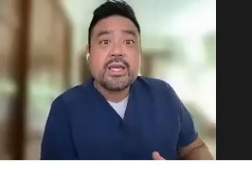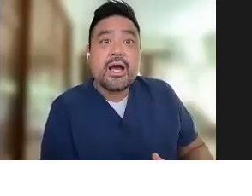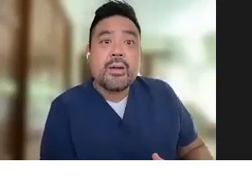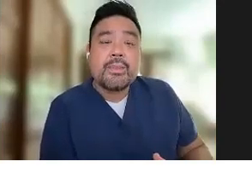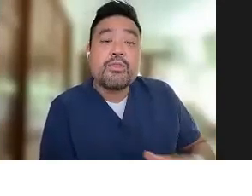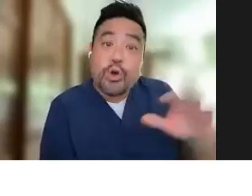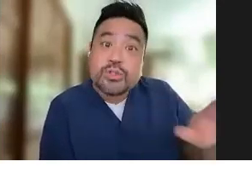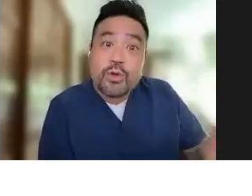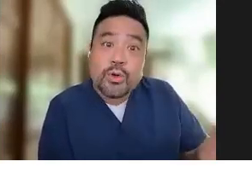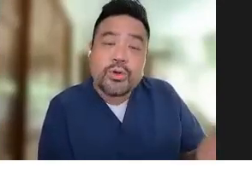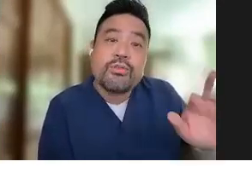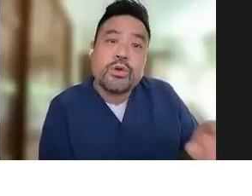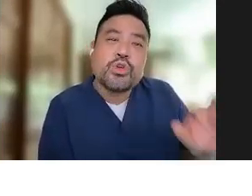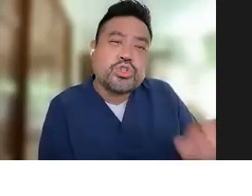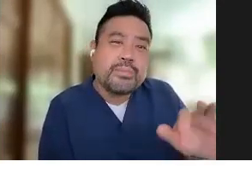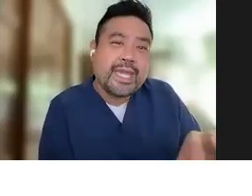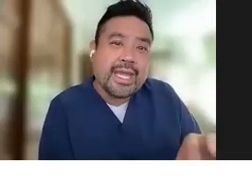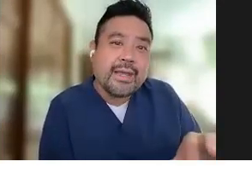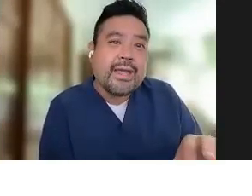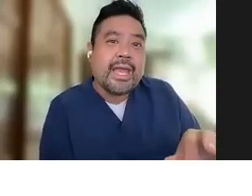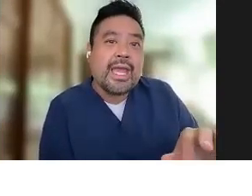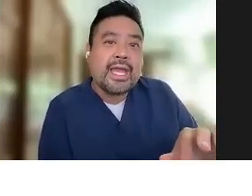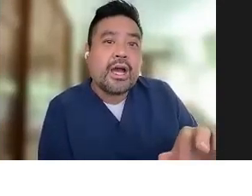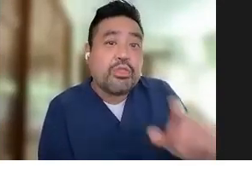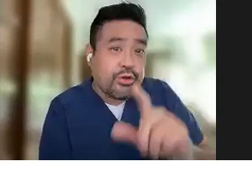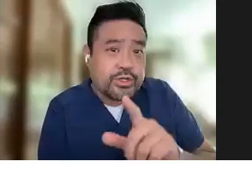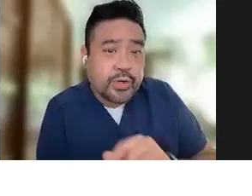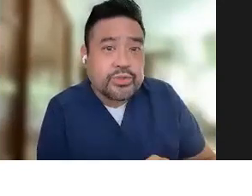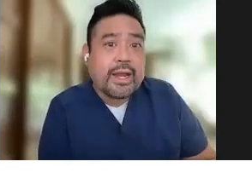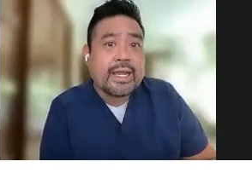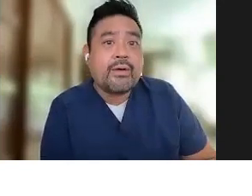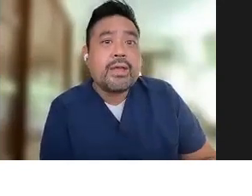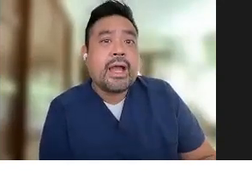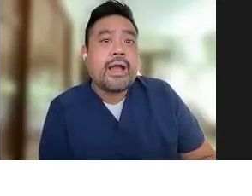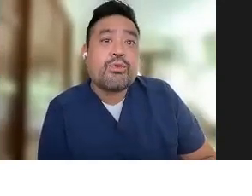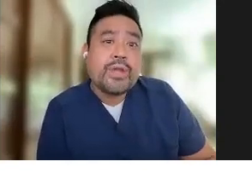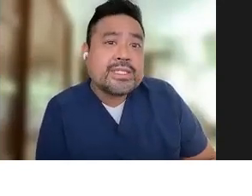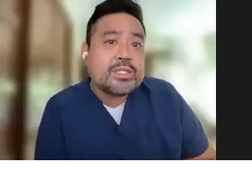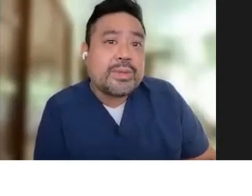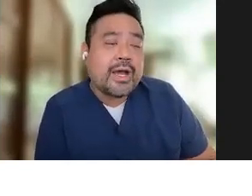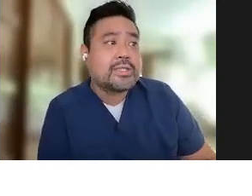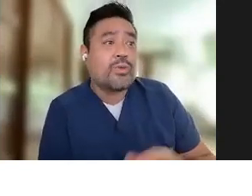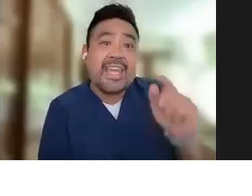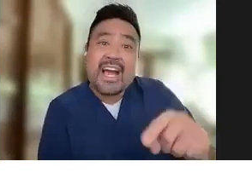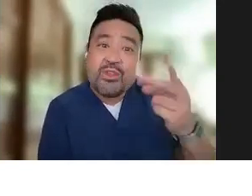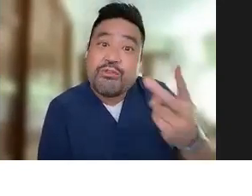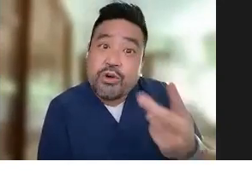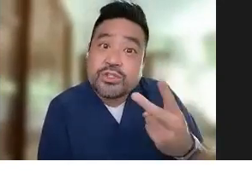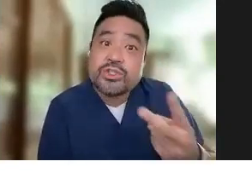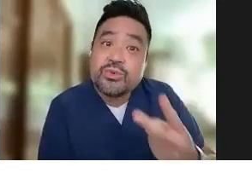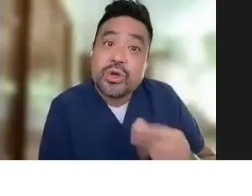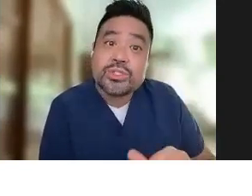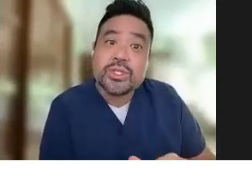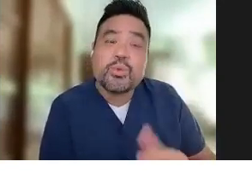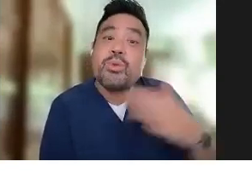colitis, those folks are the folks who should be getting a third dose right now. And the reason is because when they got their